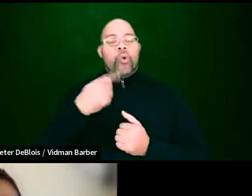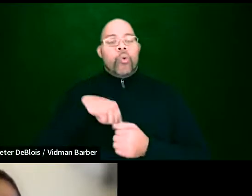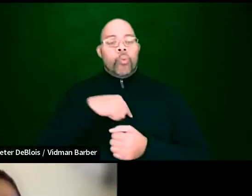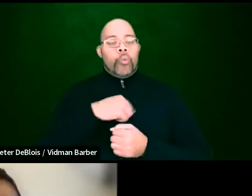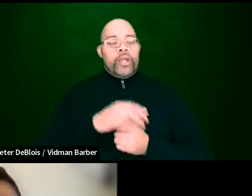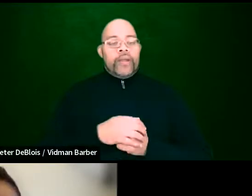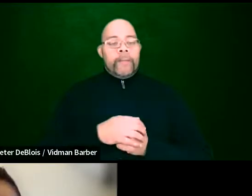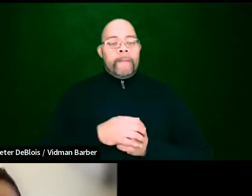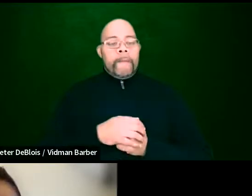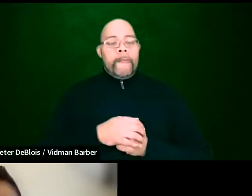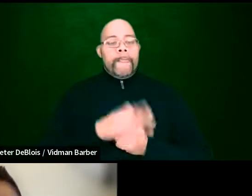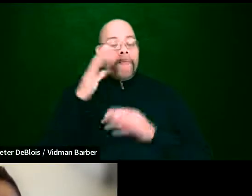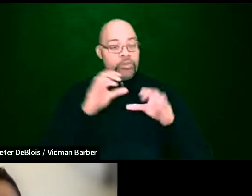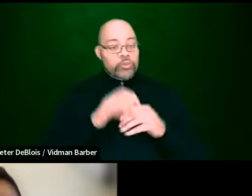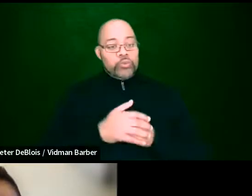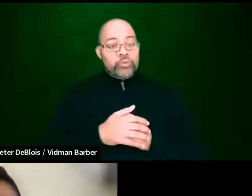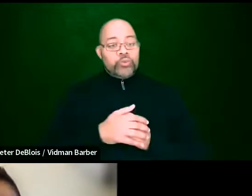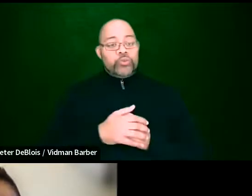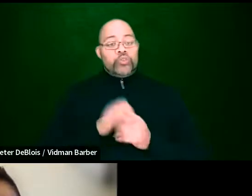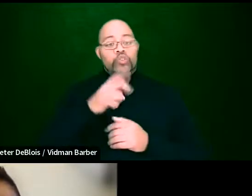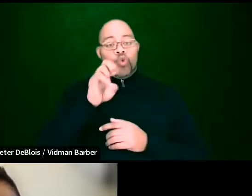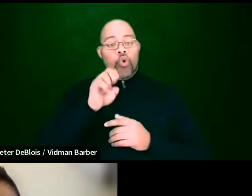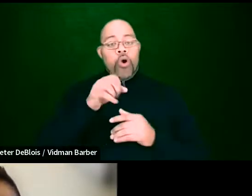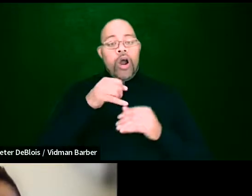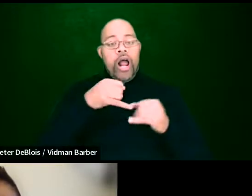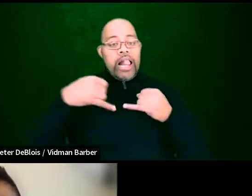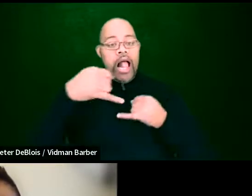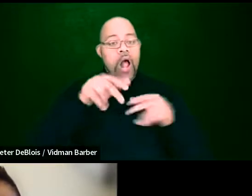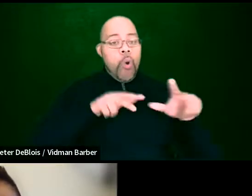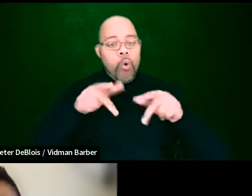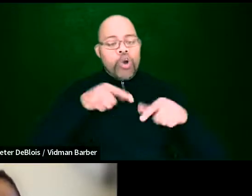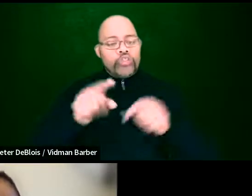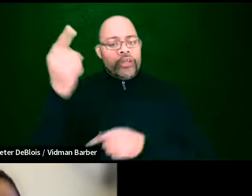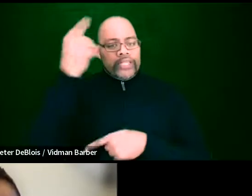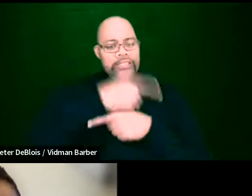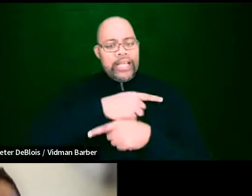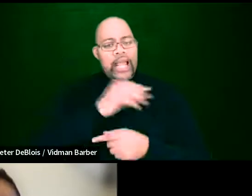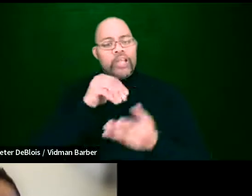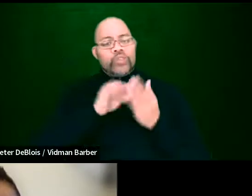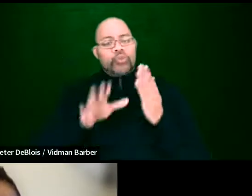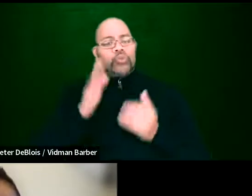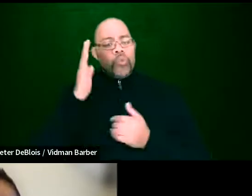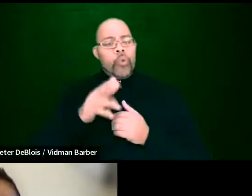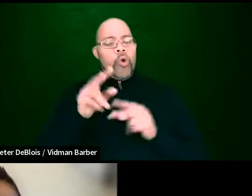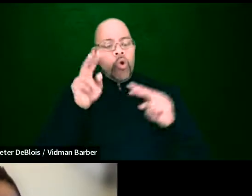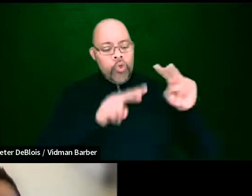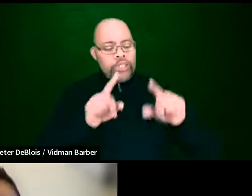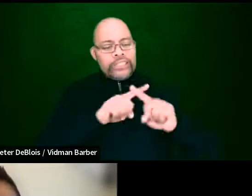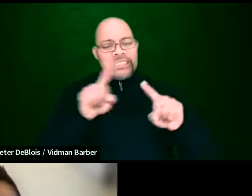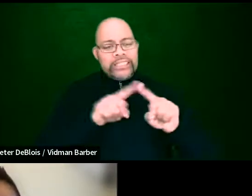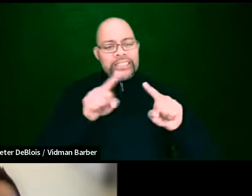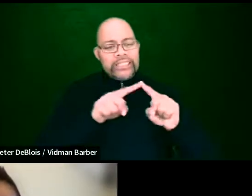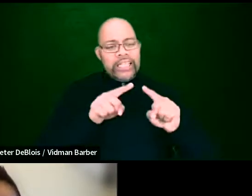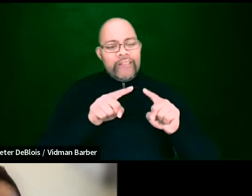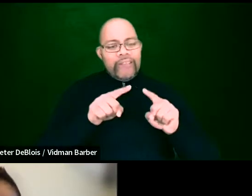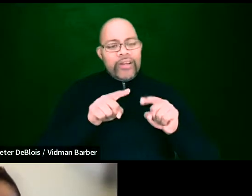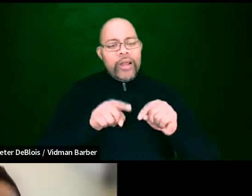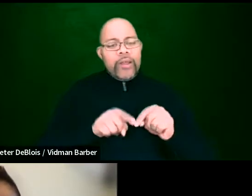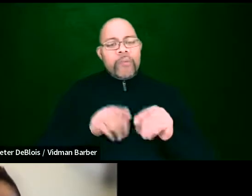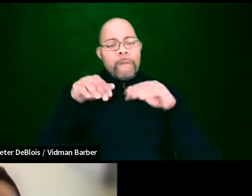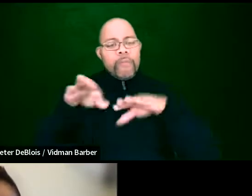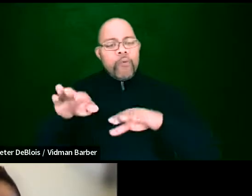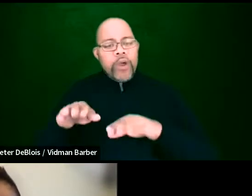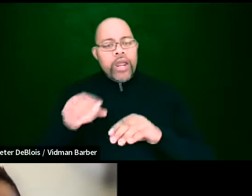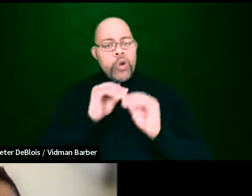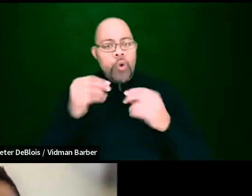we will do a shoreline walk, for example, during the day, and the students will look at all the different marine invertebrates. And